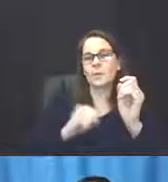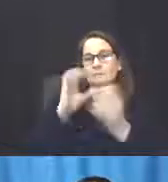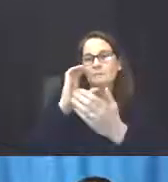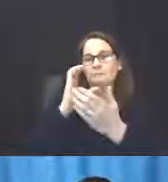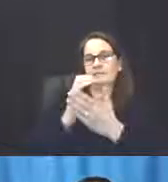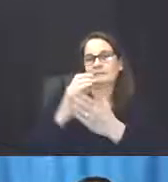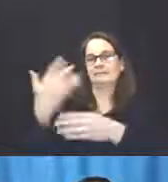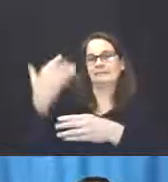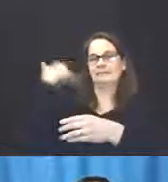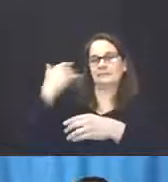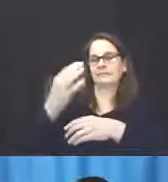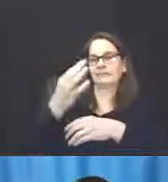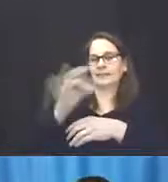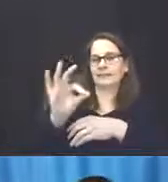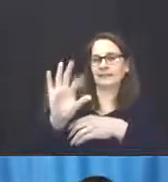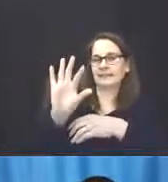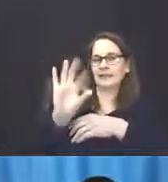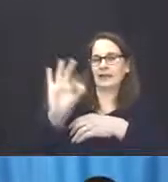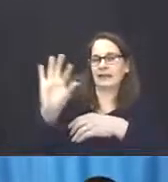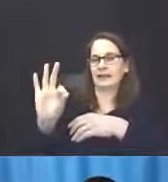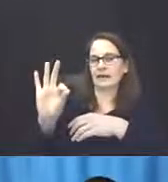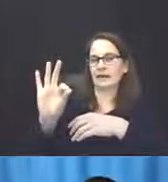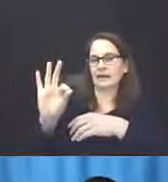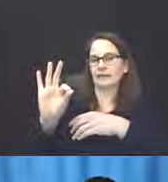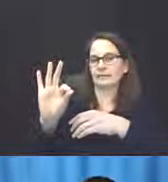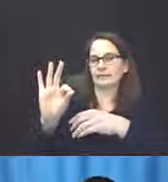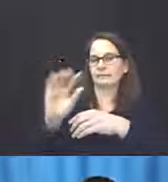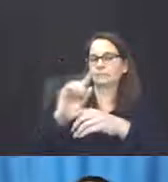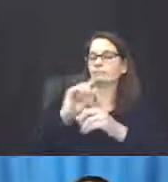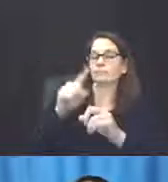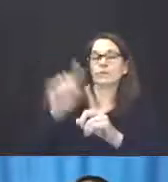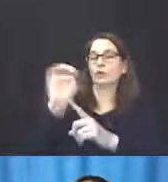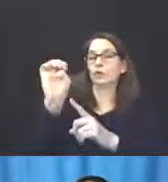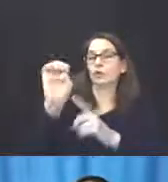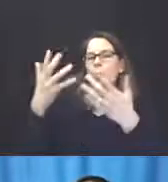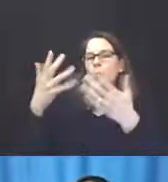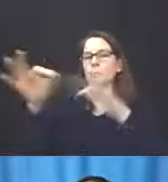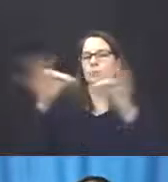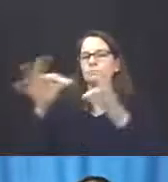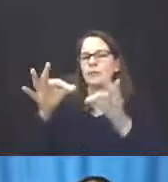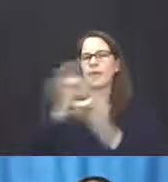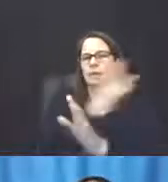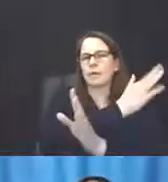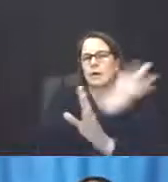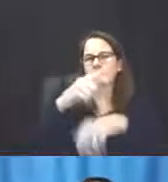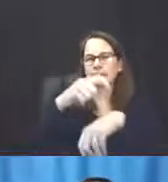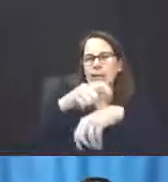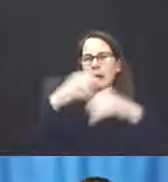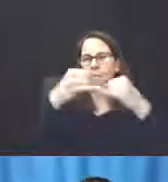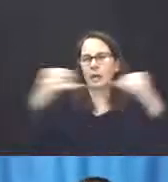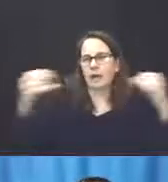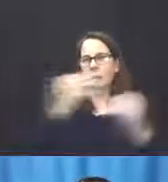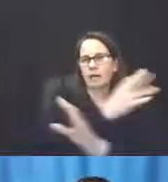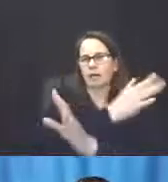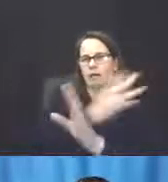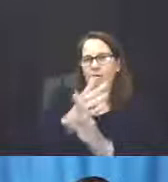Okay, as you can see here, this is a fairly old picture. It's back from 1999. Ernest already